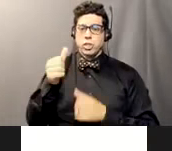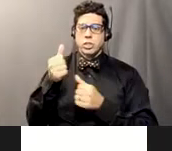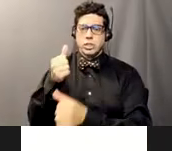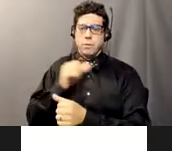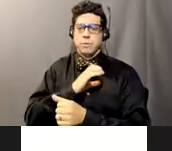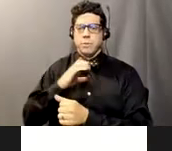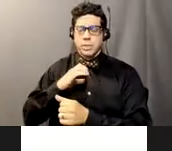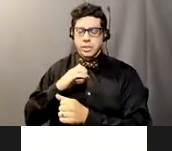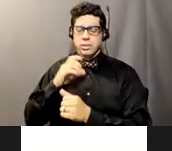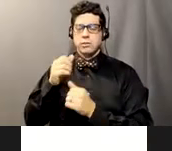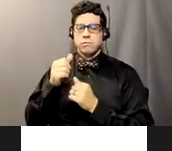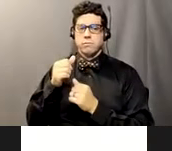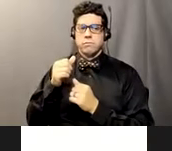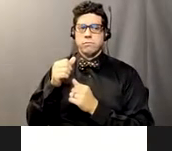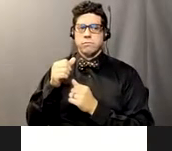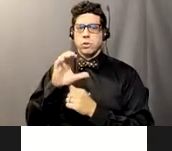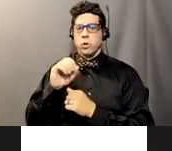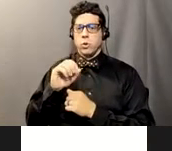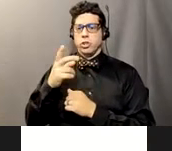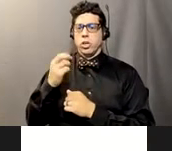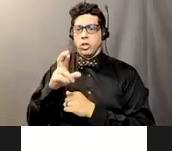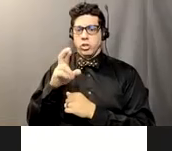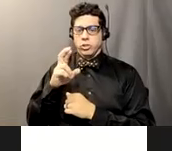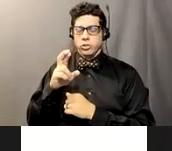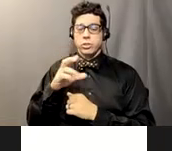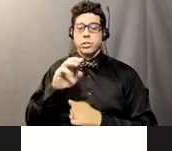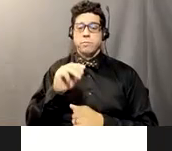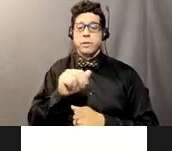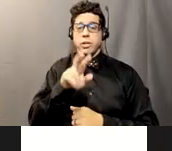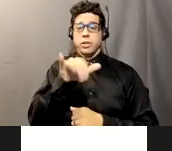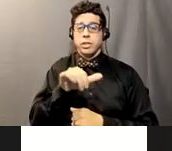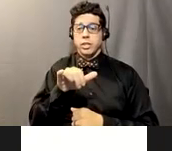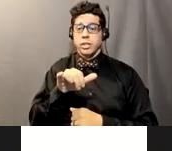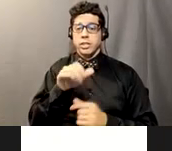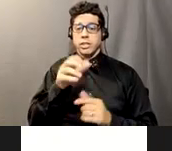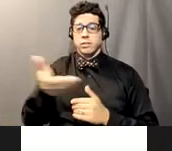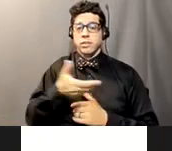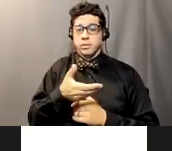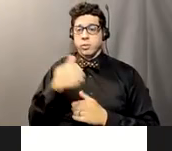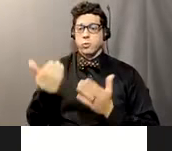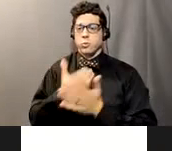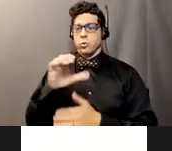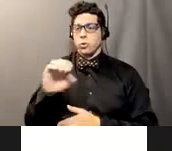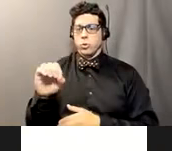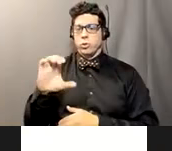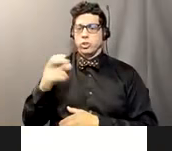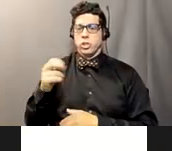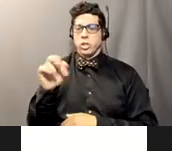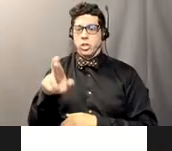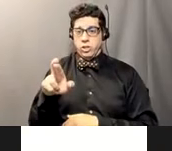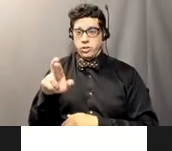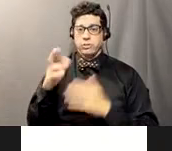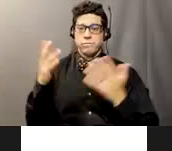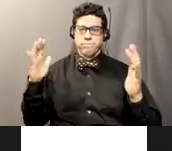co-chair. We do want to welcome Mary Obaday from Public Health as a new co-chair that was mentioned for our Effective